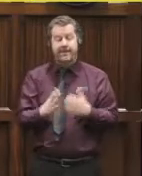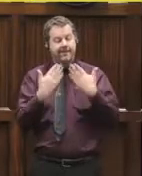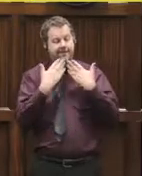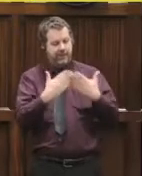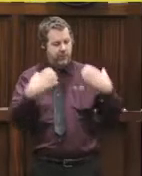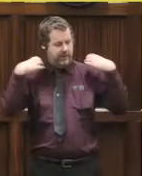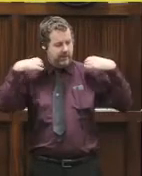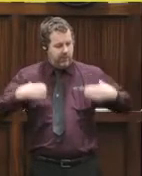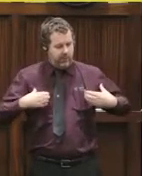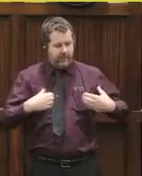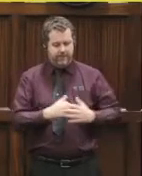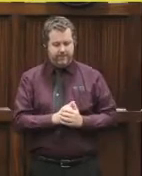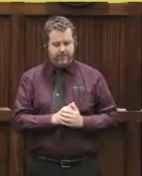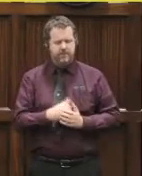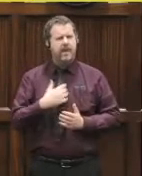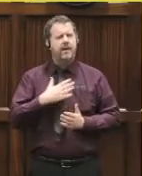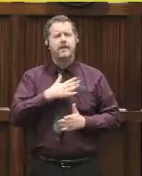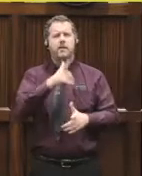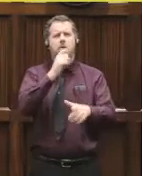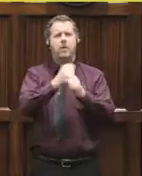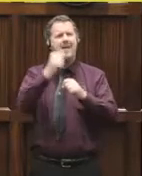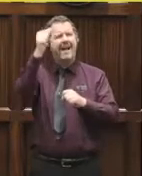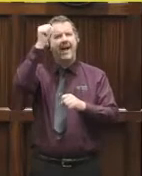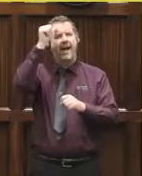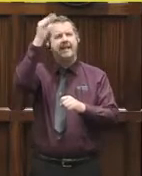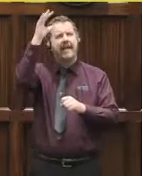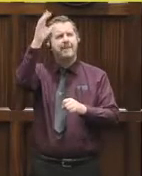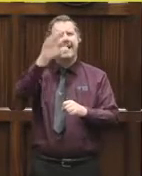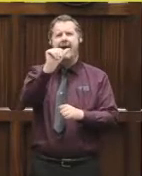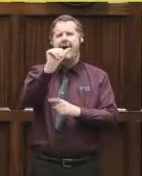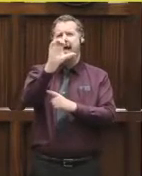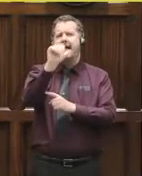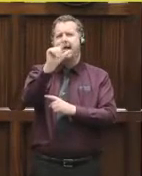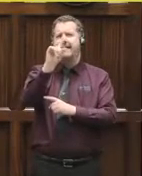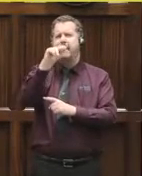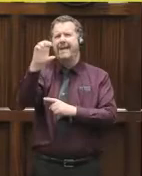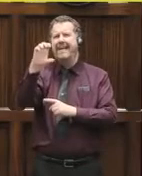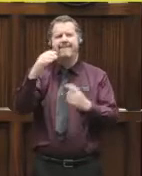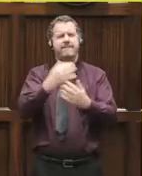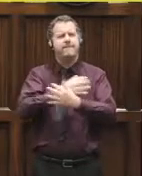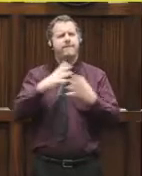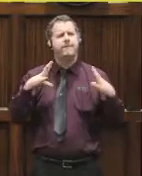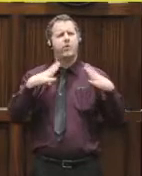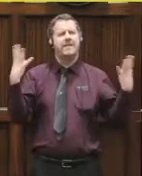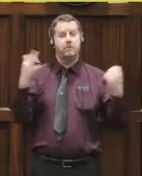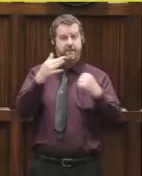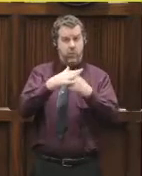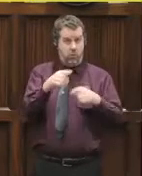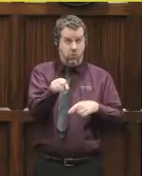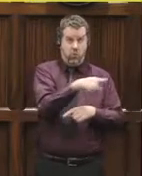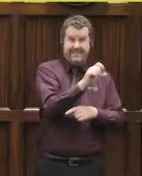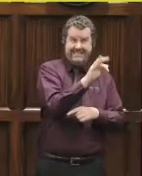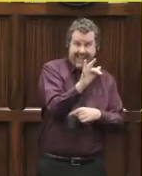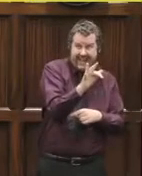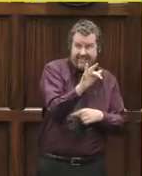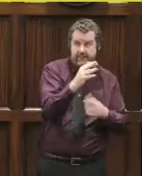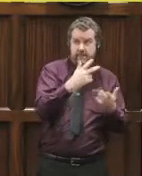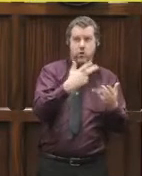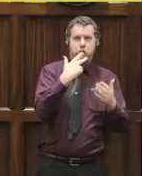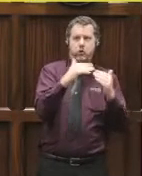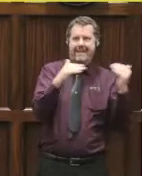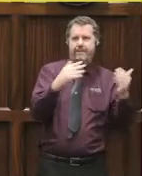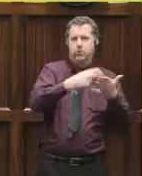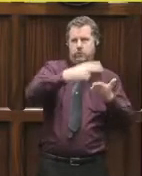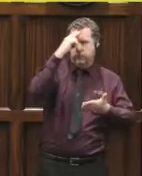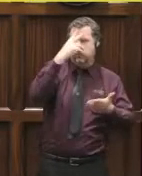What I would say on the issue of academic freedom is that the concept of academic freedom, particularly for the staff of a third-level institution and a university and a technological